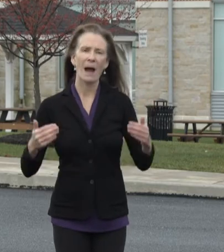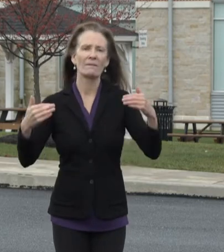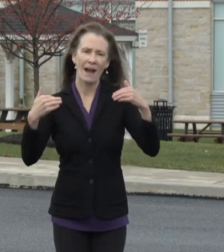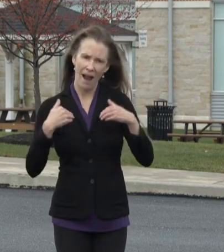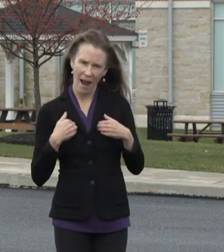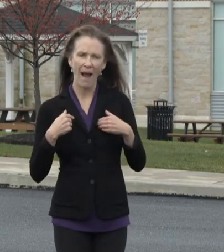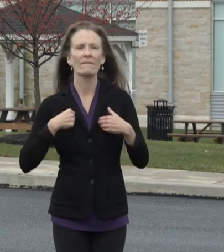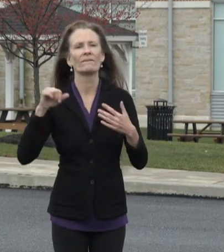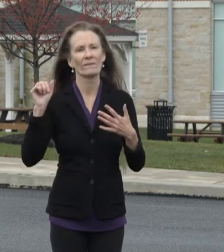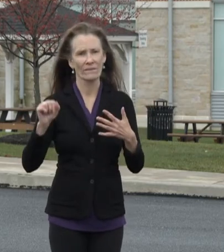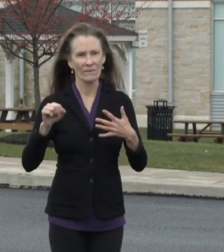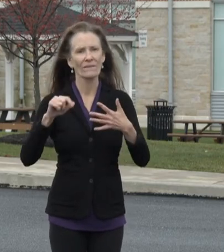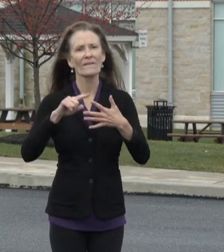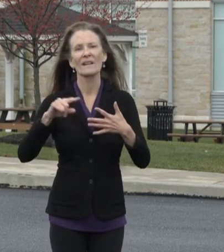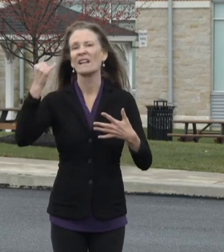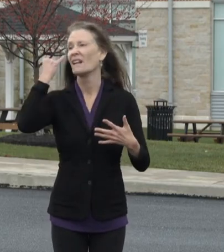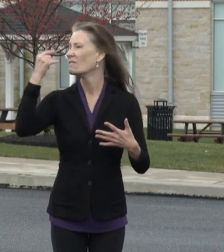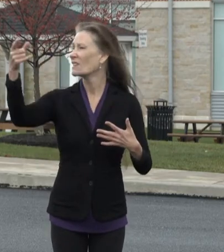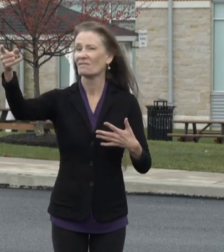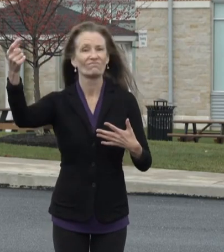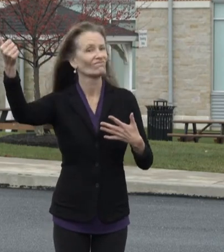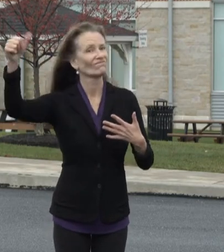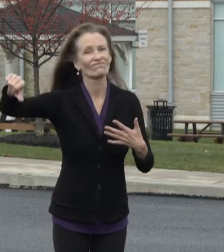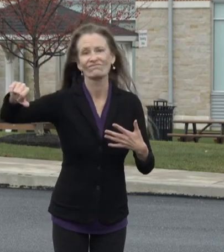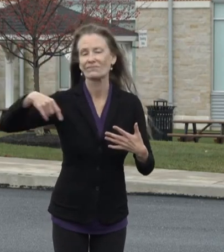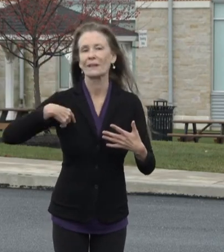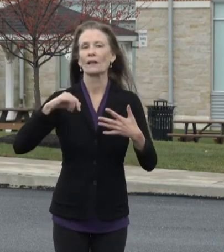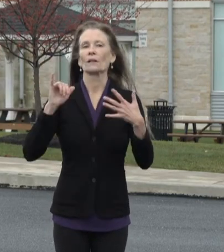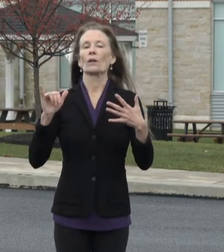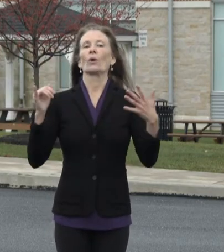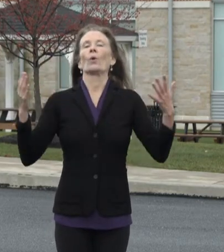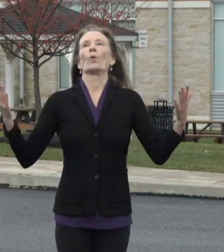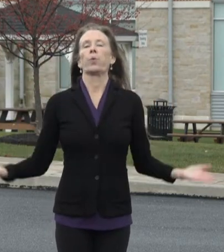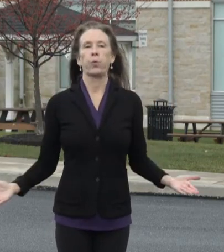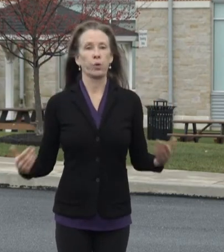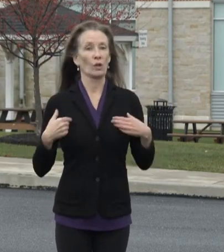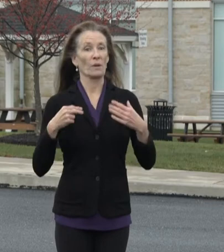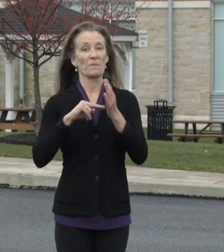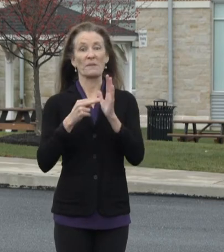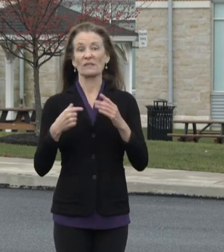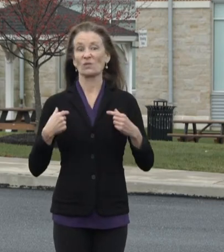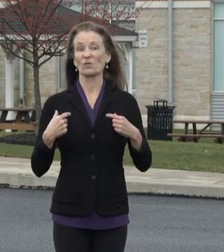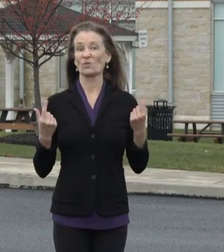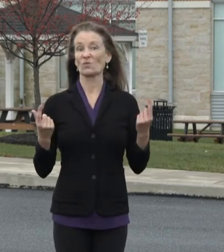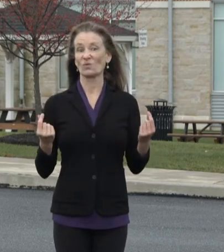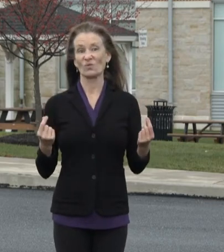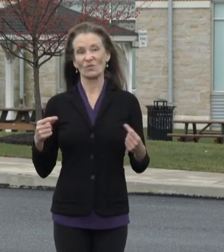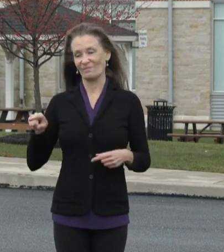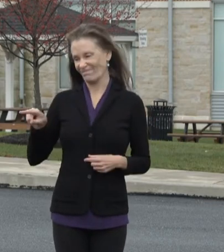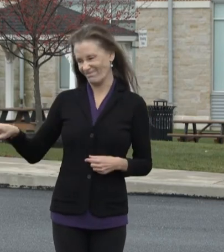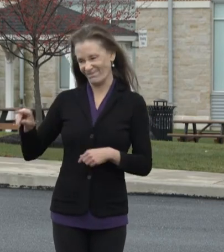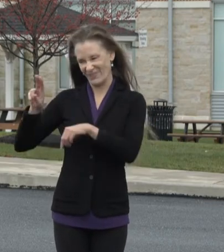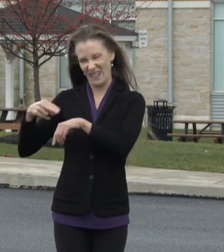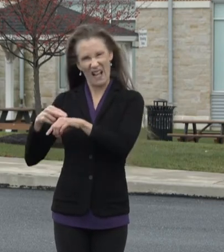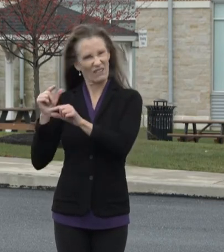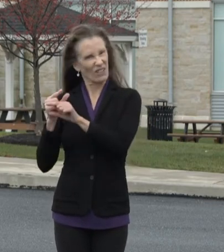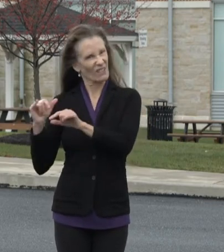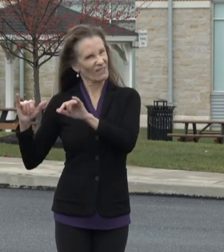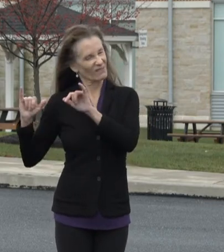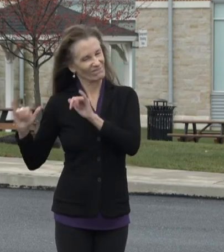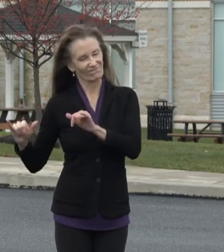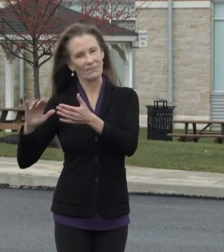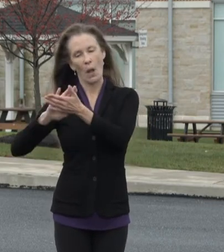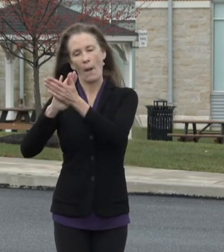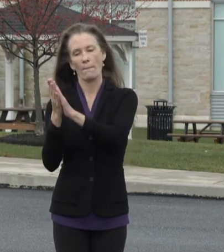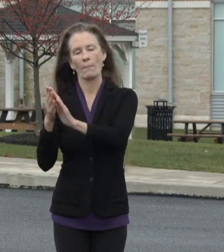not be reauthorized. However, the best mechanism to be able to keep them and engage them for longer periods of time and to be able to